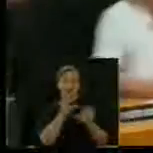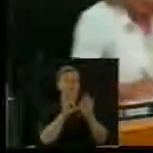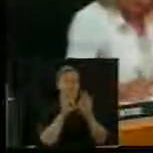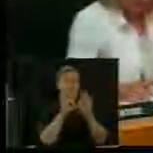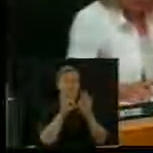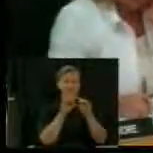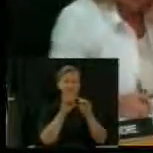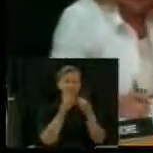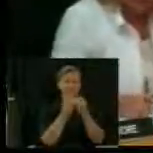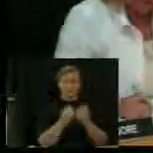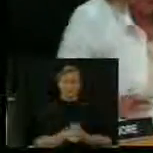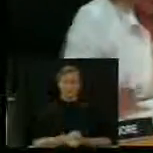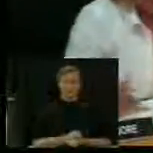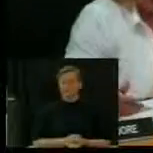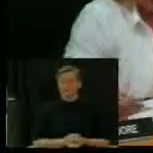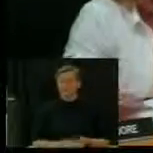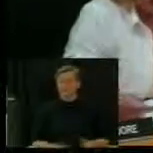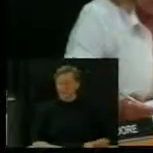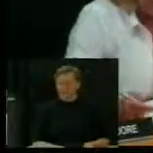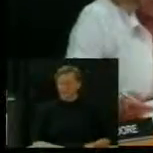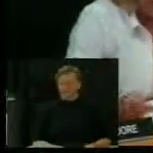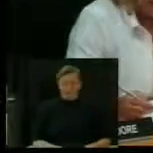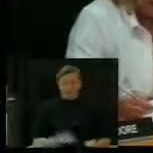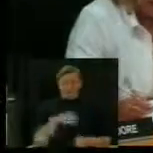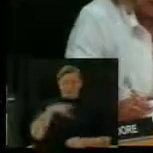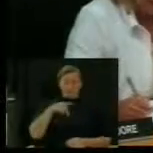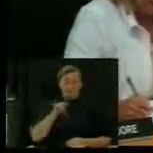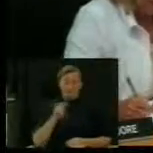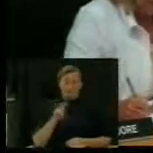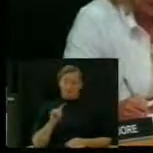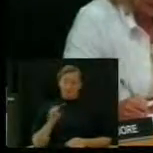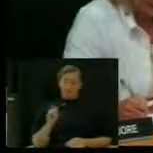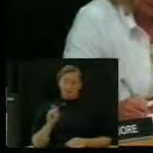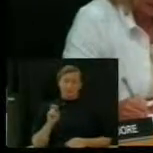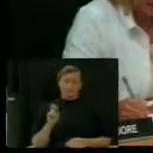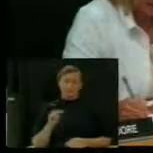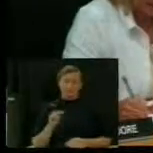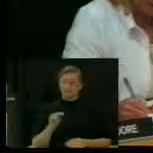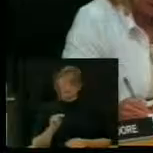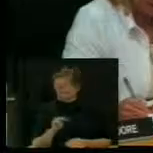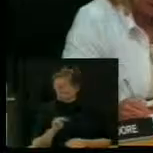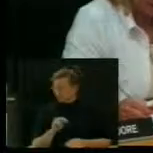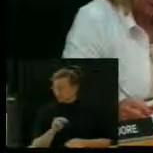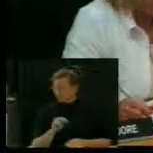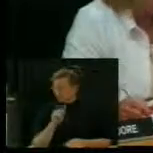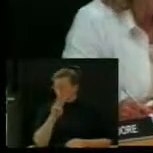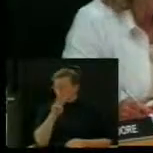no. We'll do roll call starting in the night.